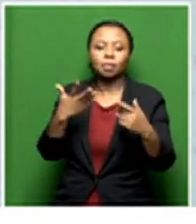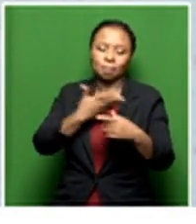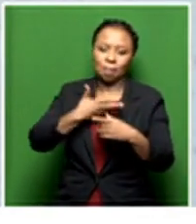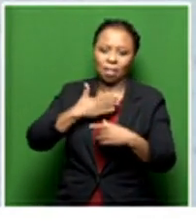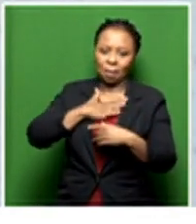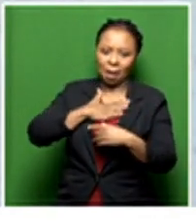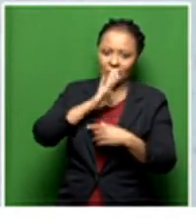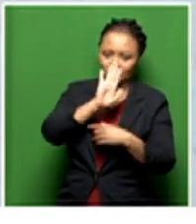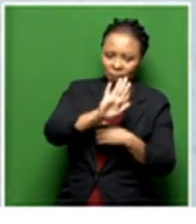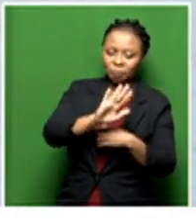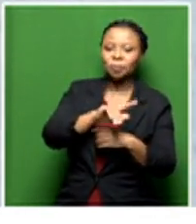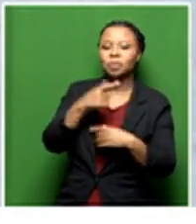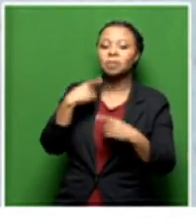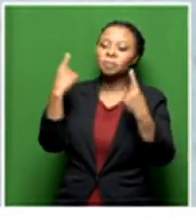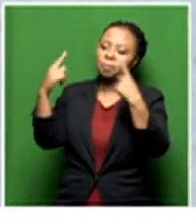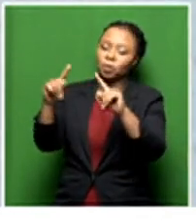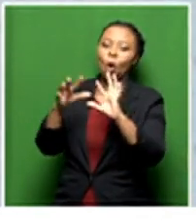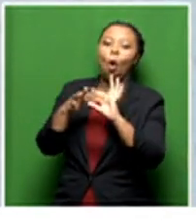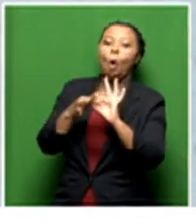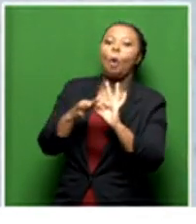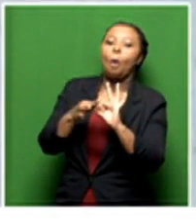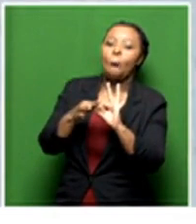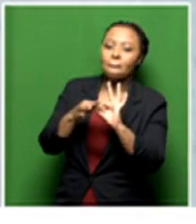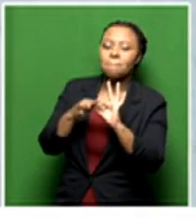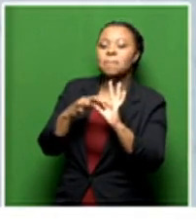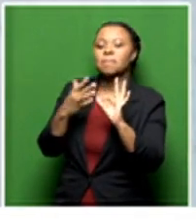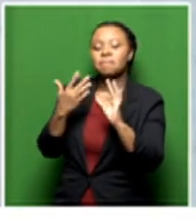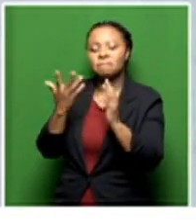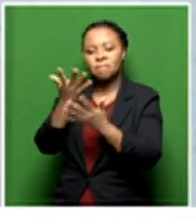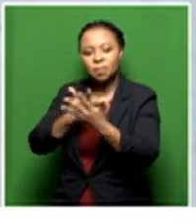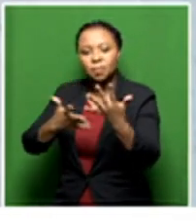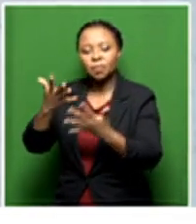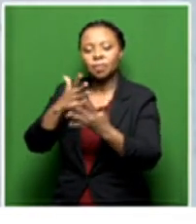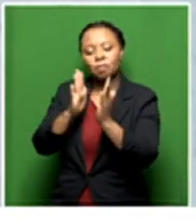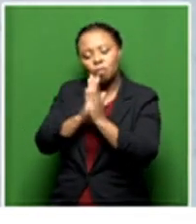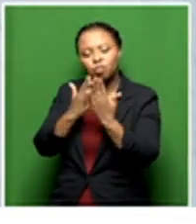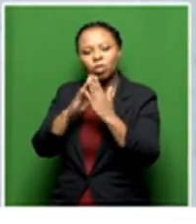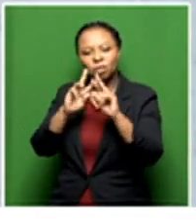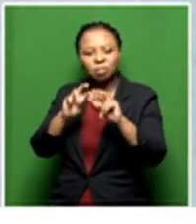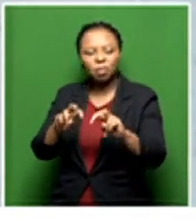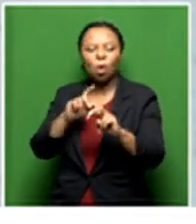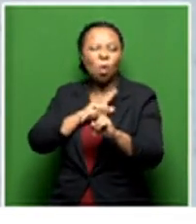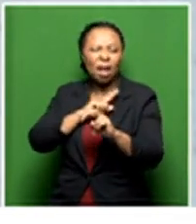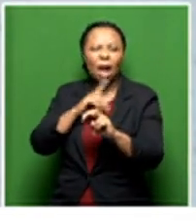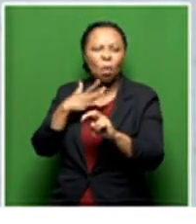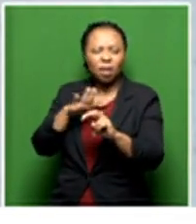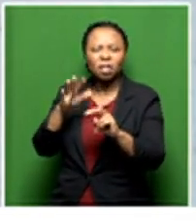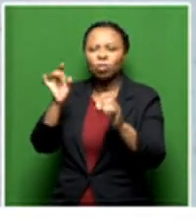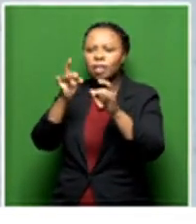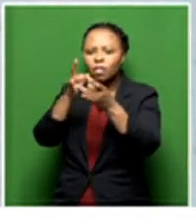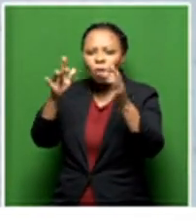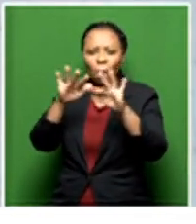mother. And I went home and spent time with my mother researching the book, because I really wanted to say to